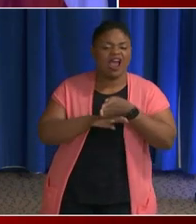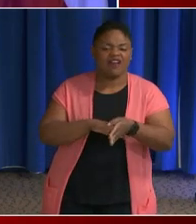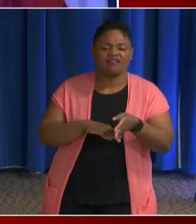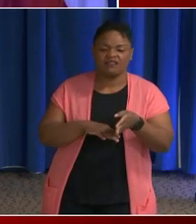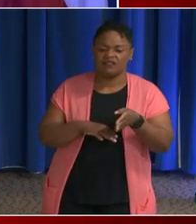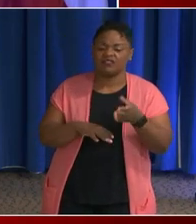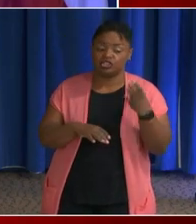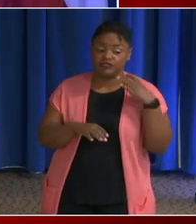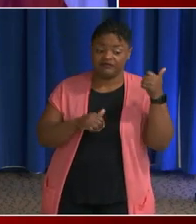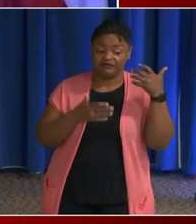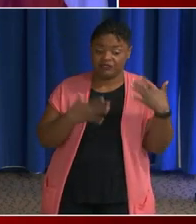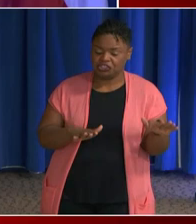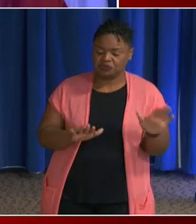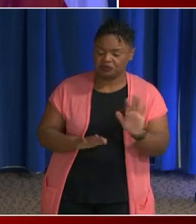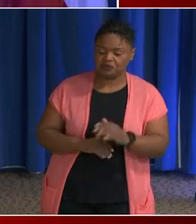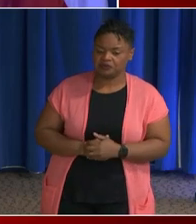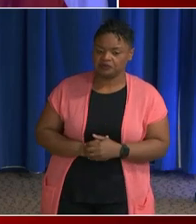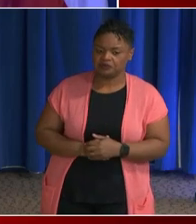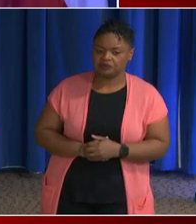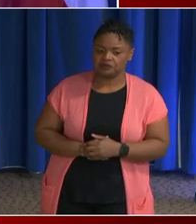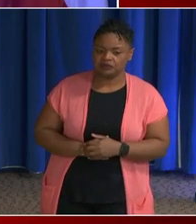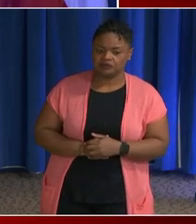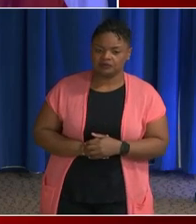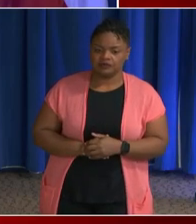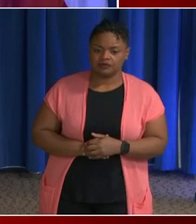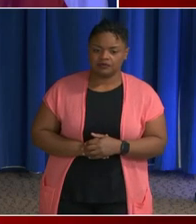come up when she comes up.